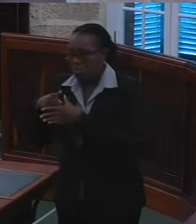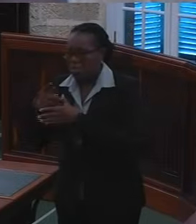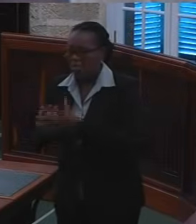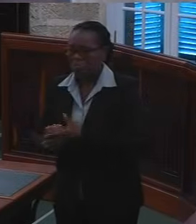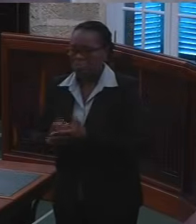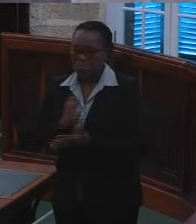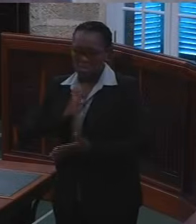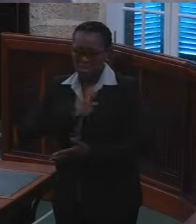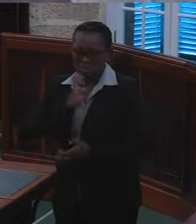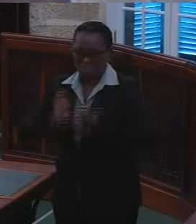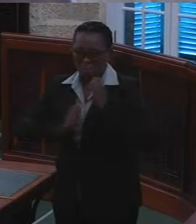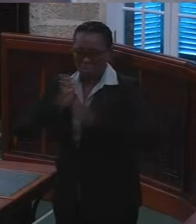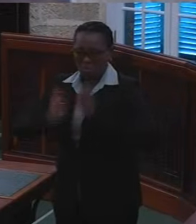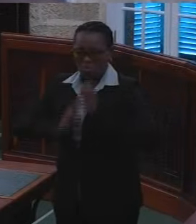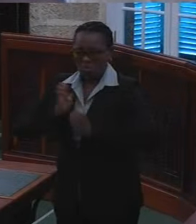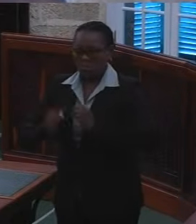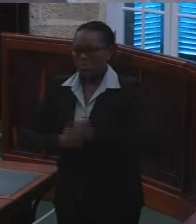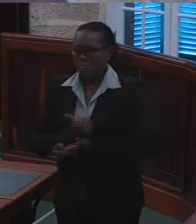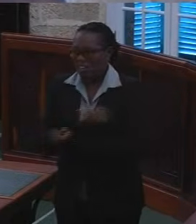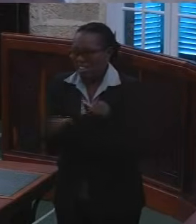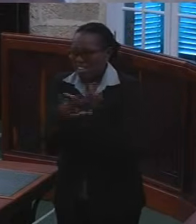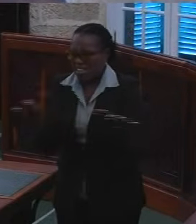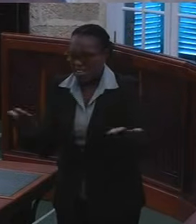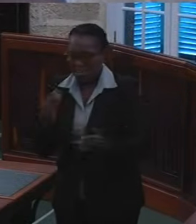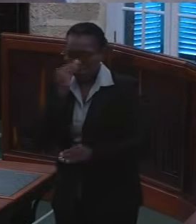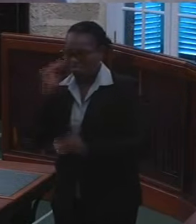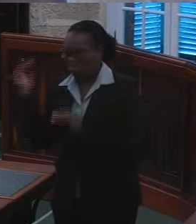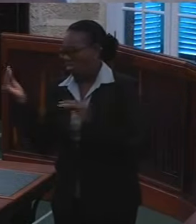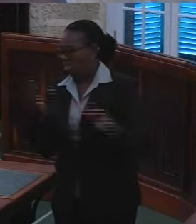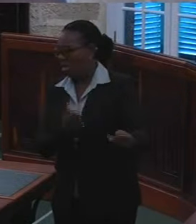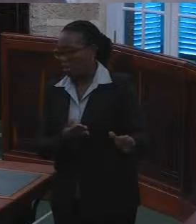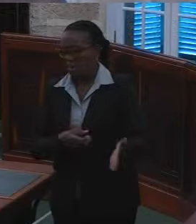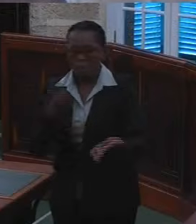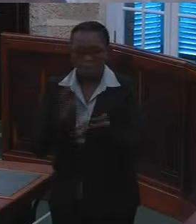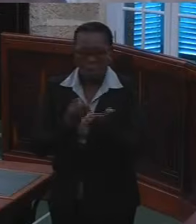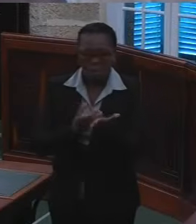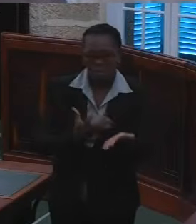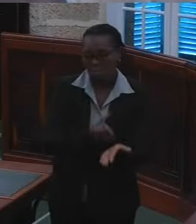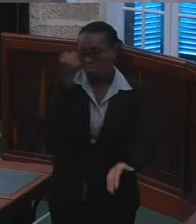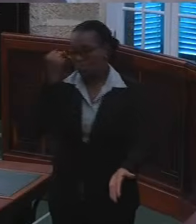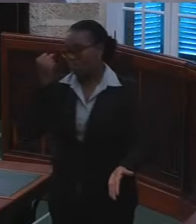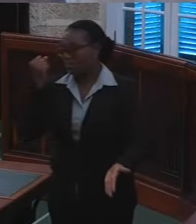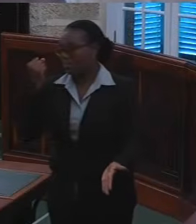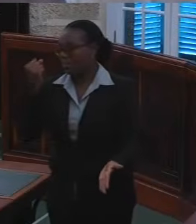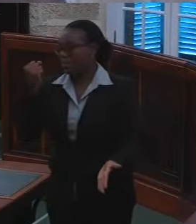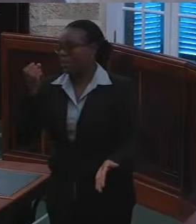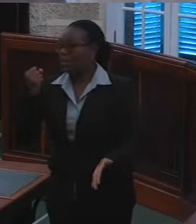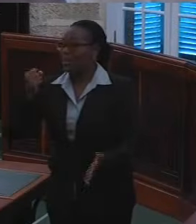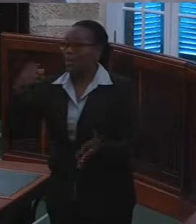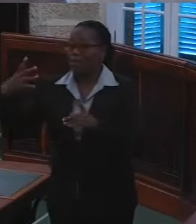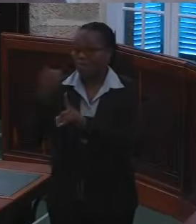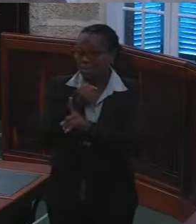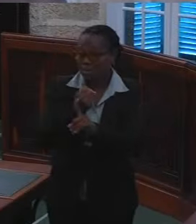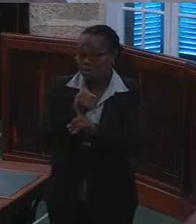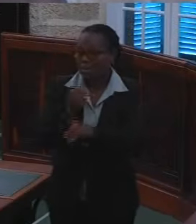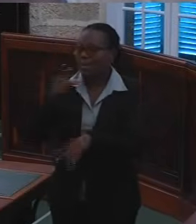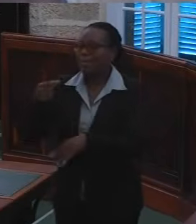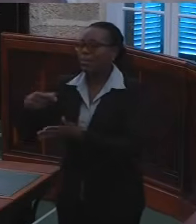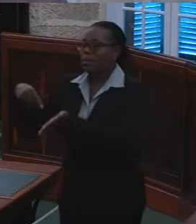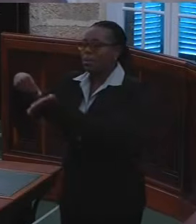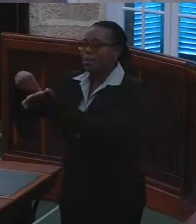emotionally, or otherwise, neglect, abandonment, and financial exploitation, you can face fines of up